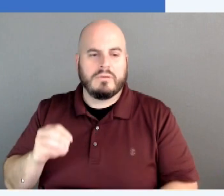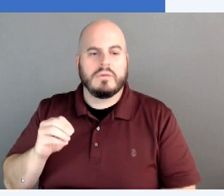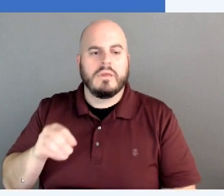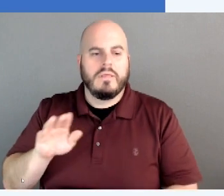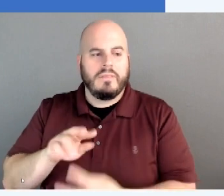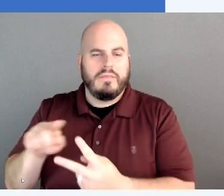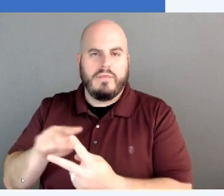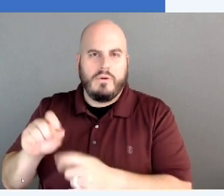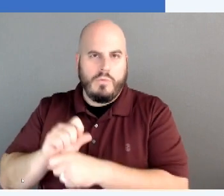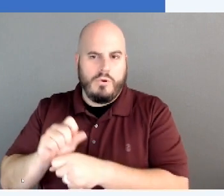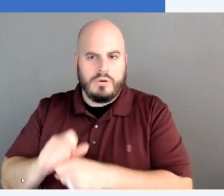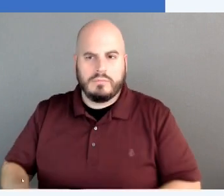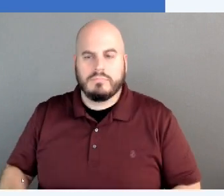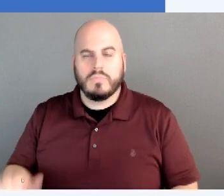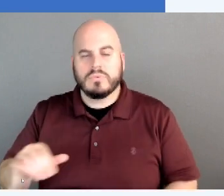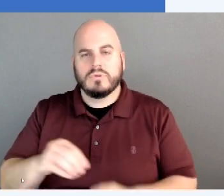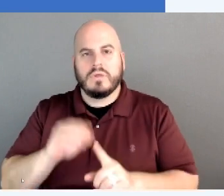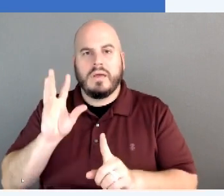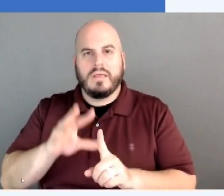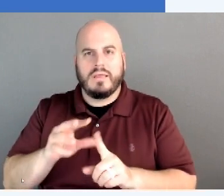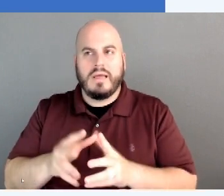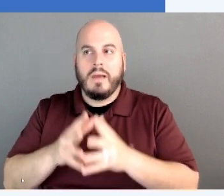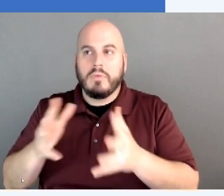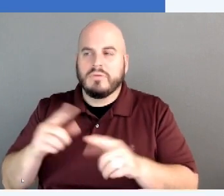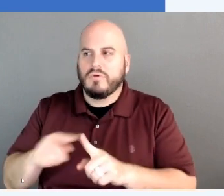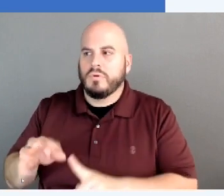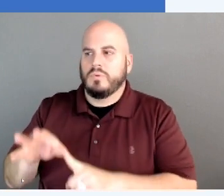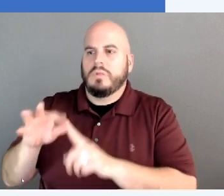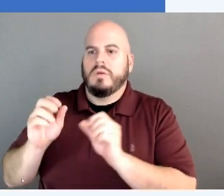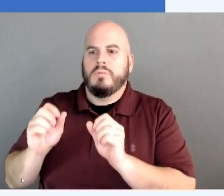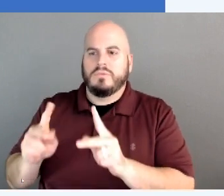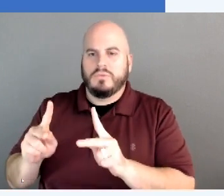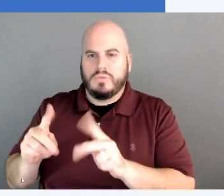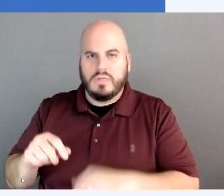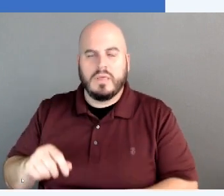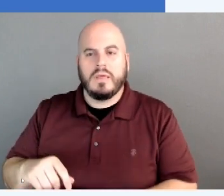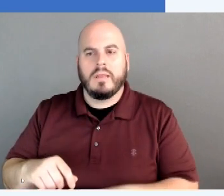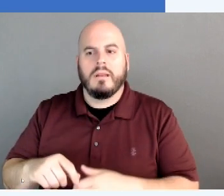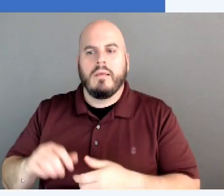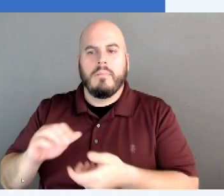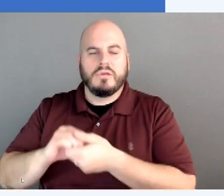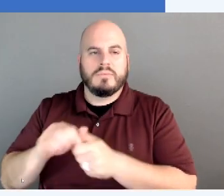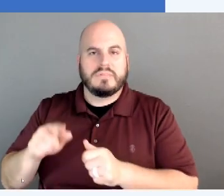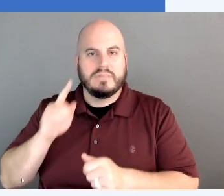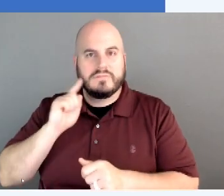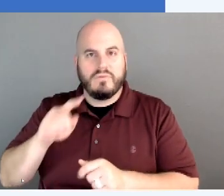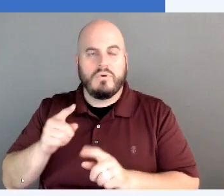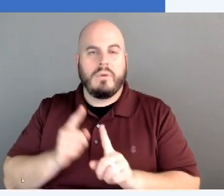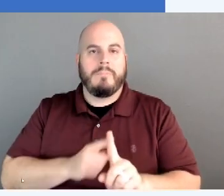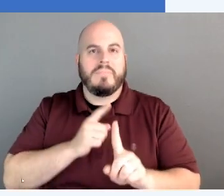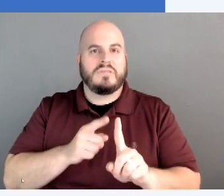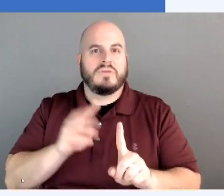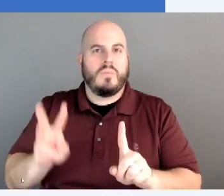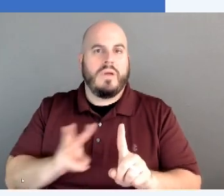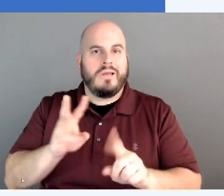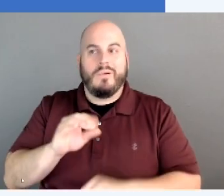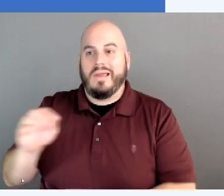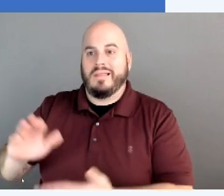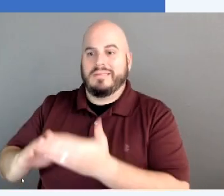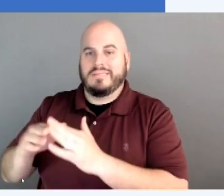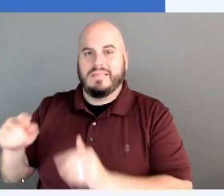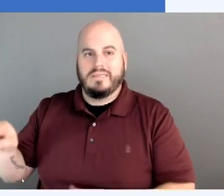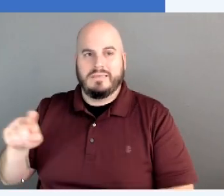to highlight how much of a unique opportunity and partnership this is for Mission Waco and the city. I think historically it's